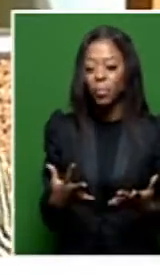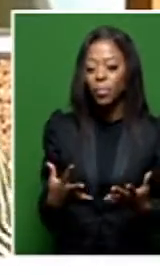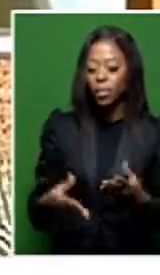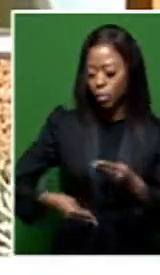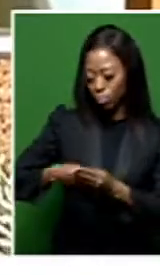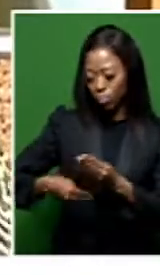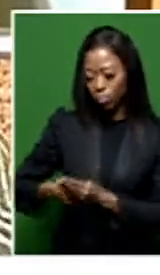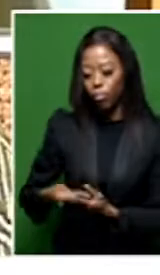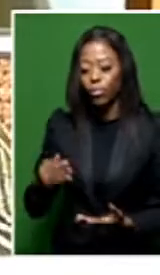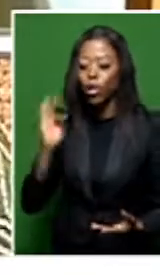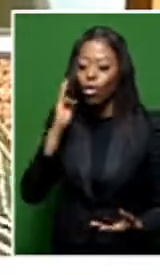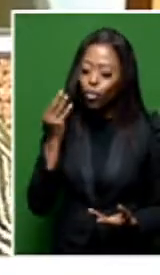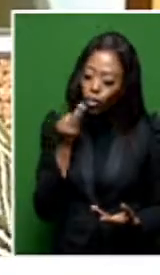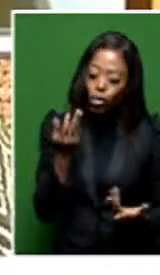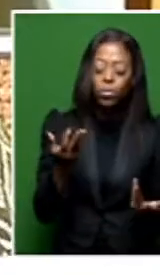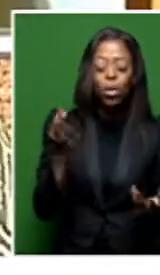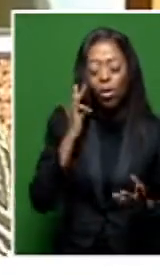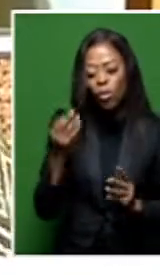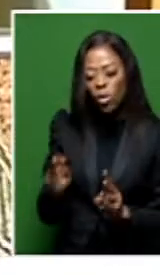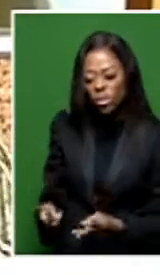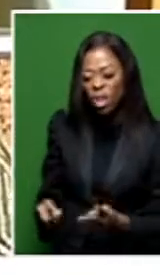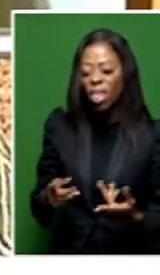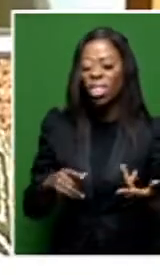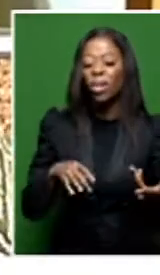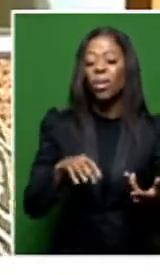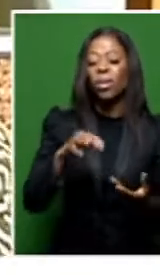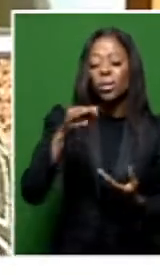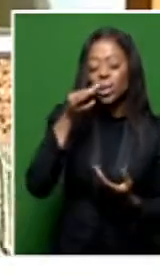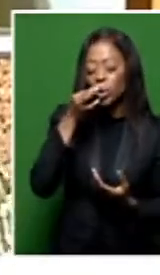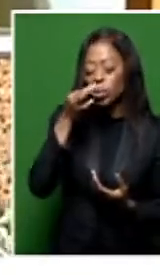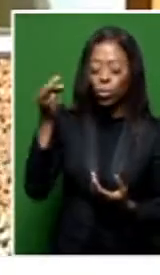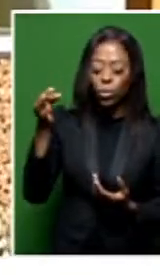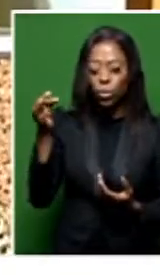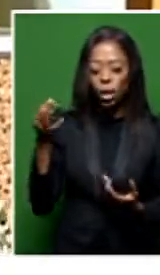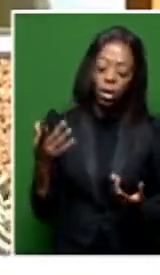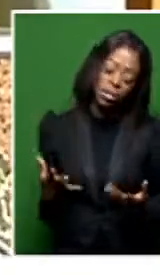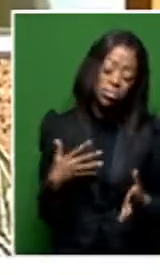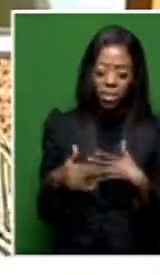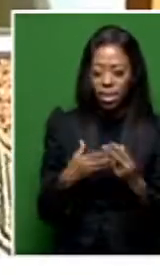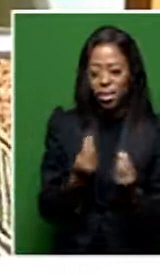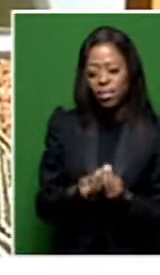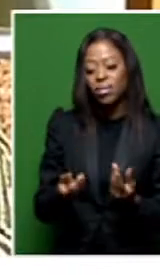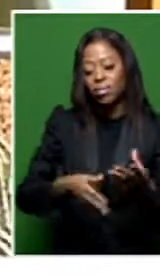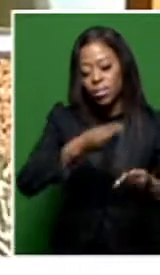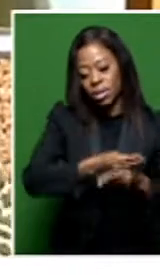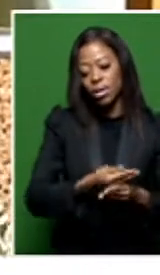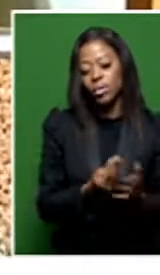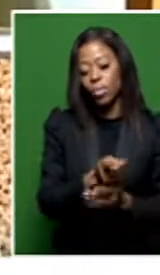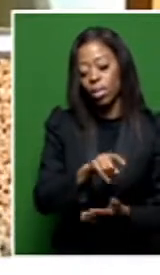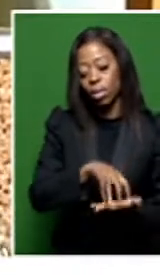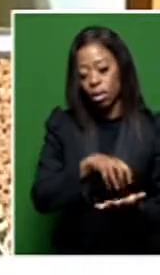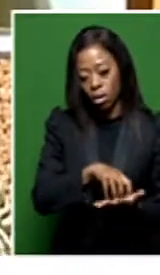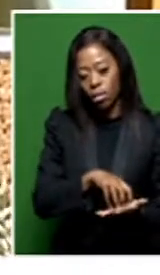accompany it with fresh fruits or a fruit salad or strawberries or whatever, whatever is in season. We'll serve with that